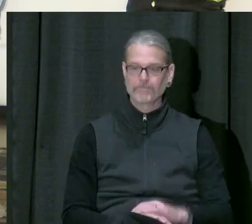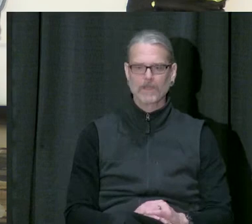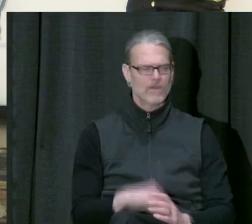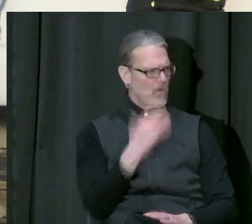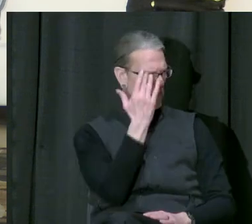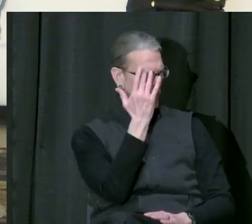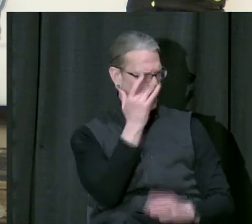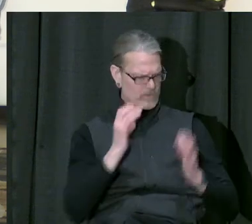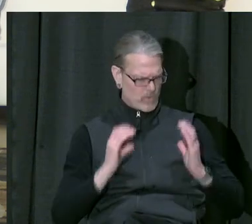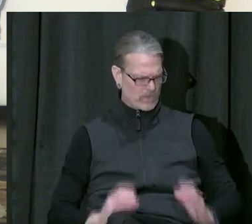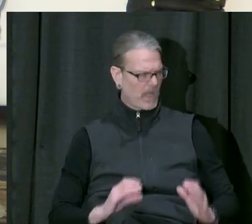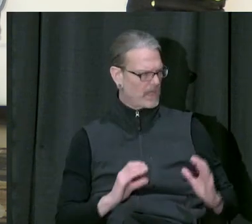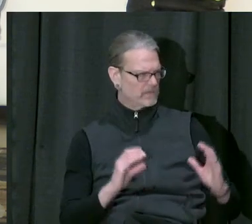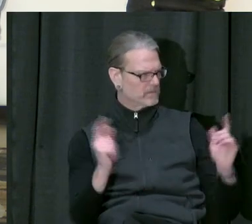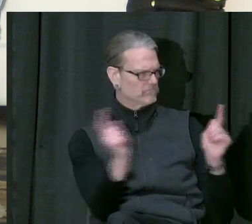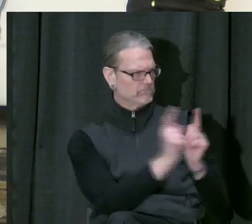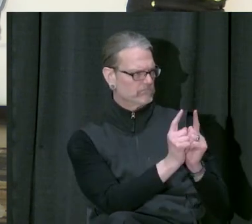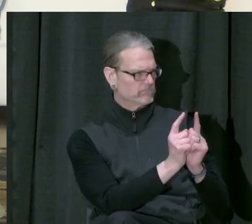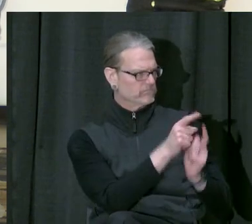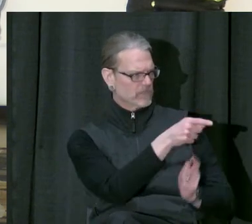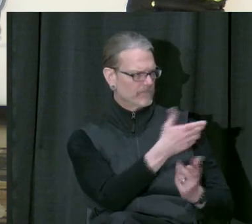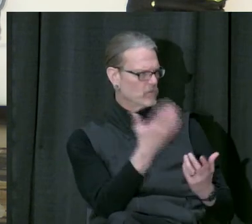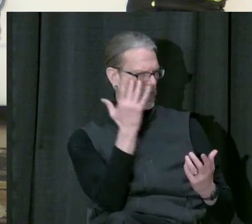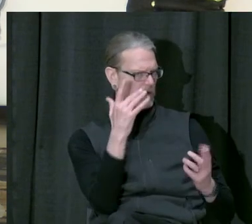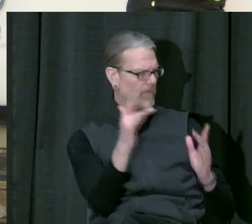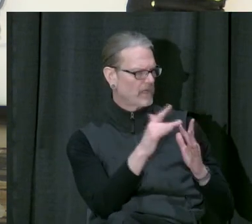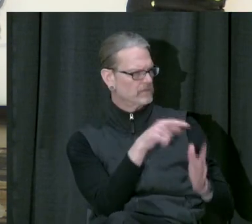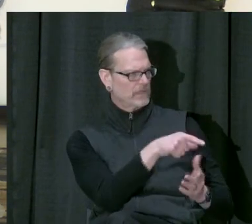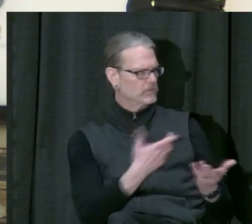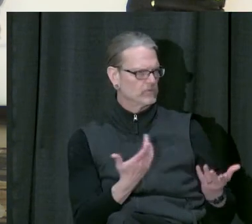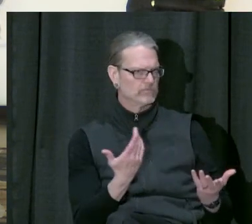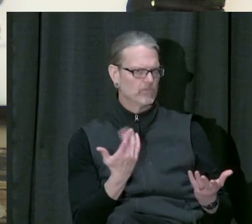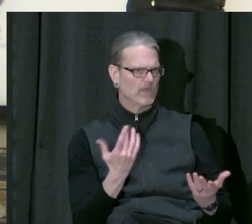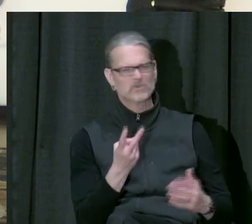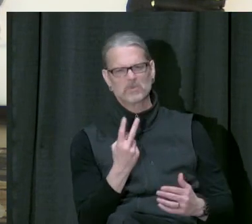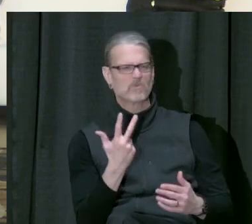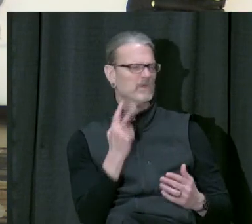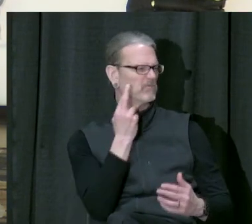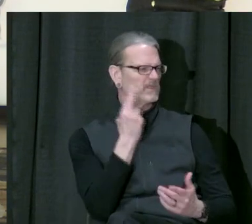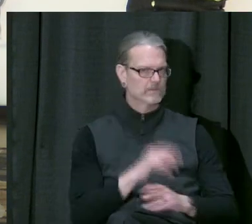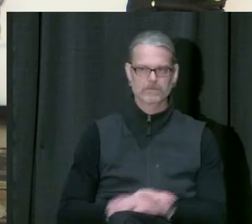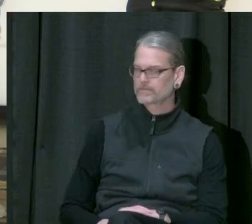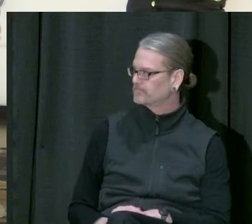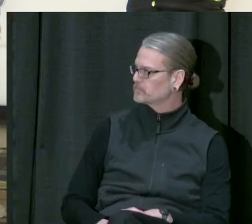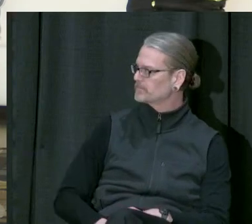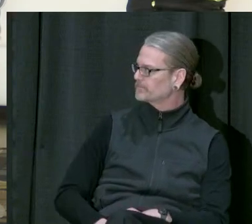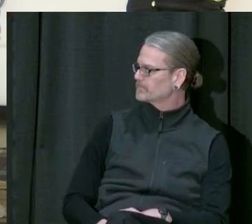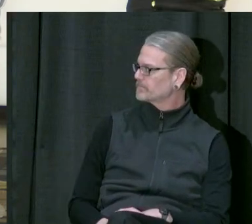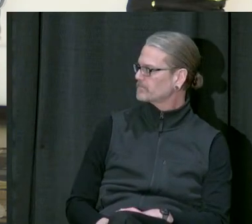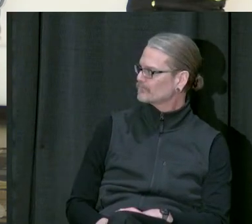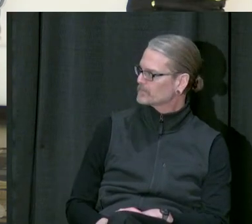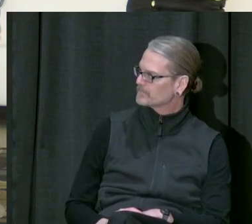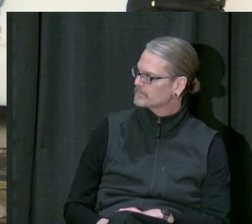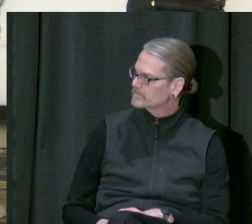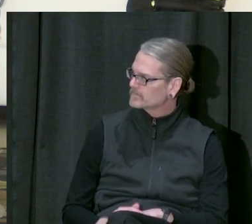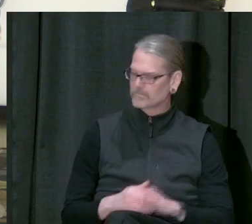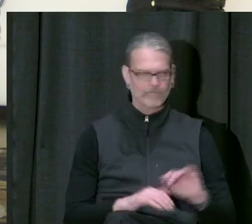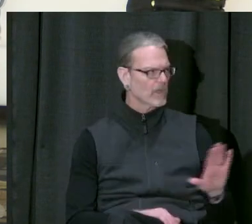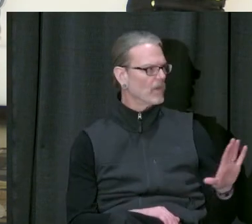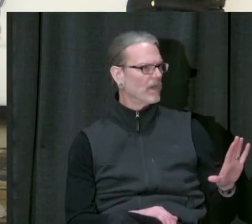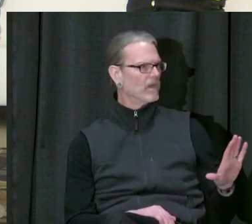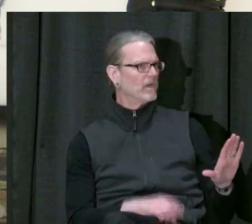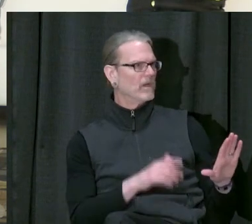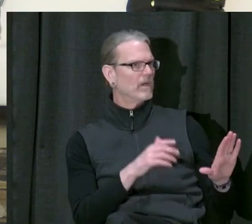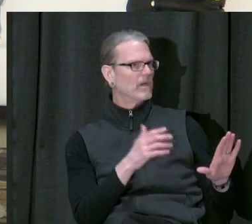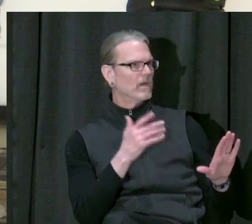come to you? Give me 2-3 reasons. Why do they come to you? Well, I'm not talking about your expertise level.